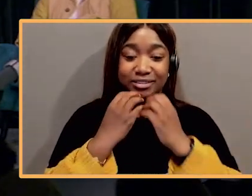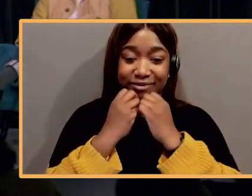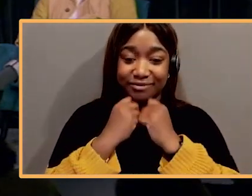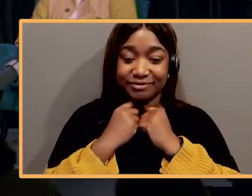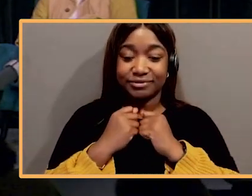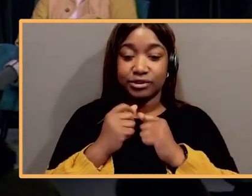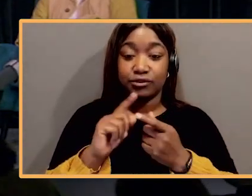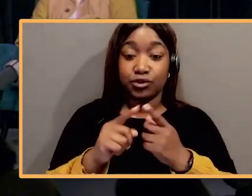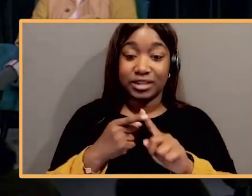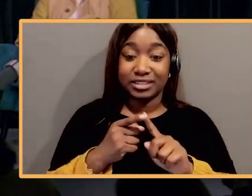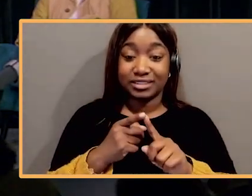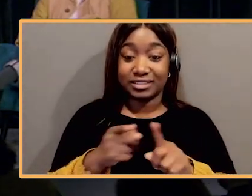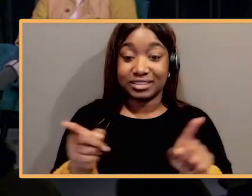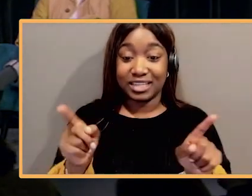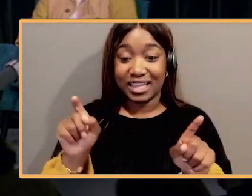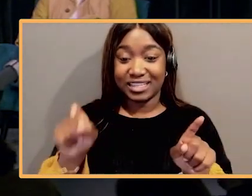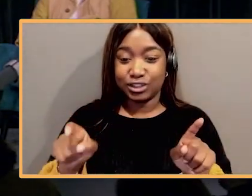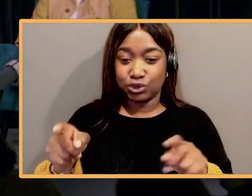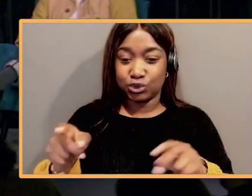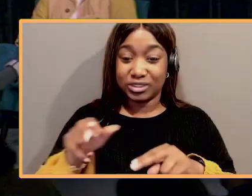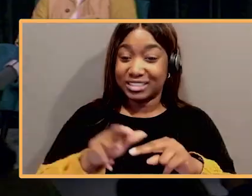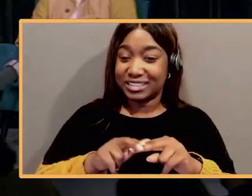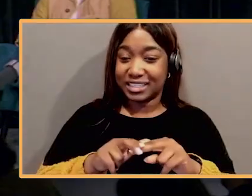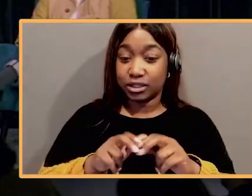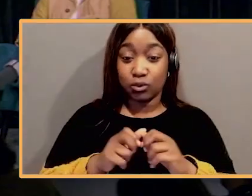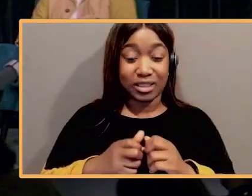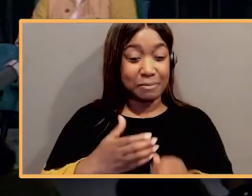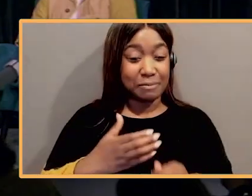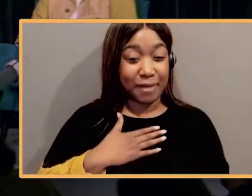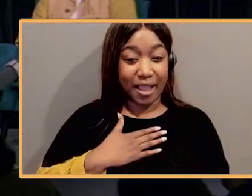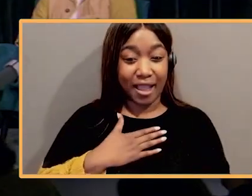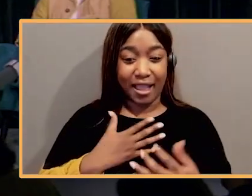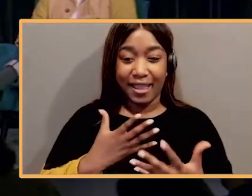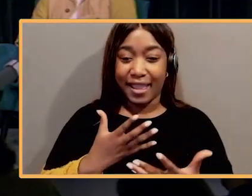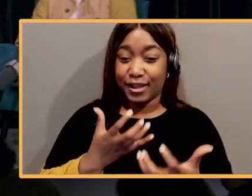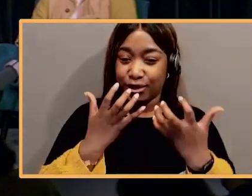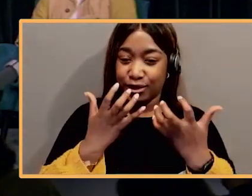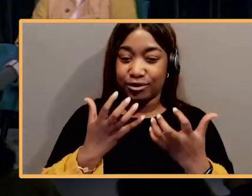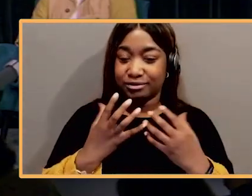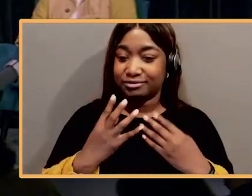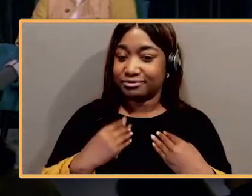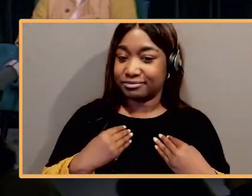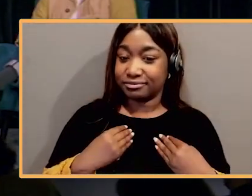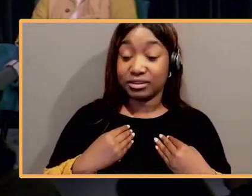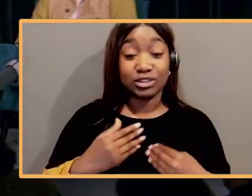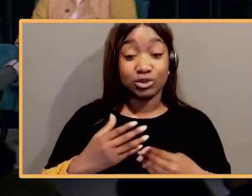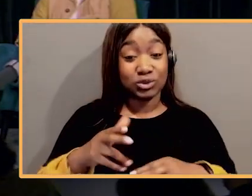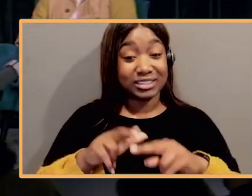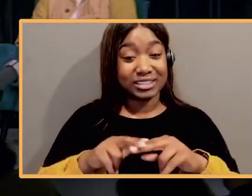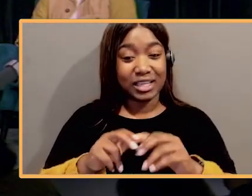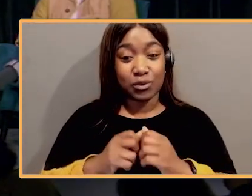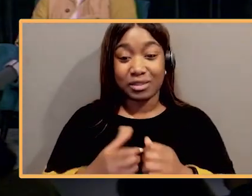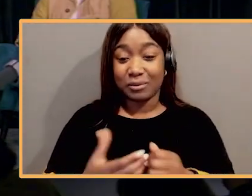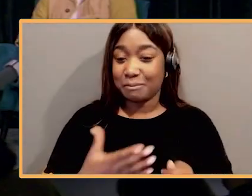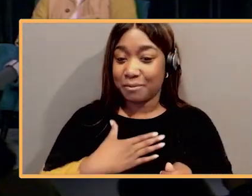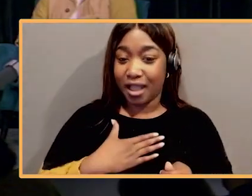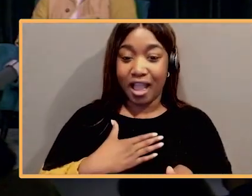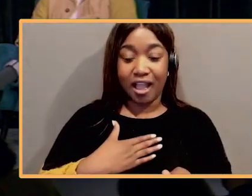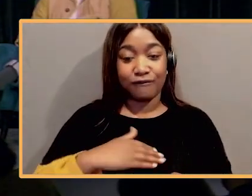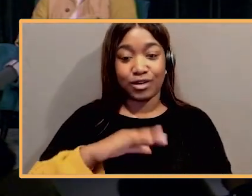I need you to be able to sit with my anger. I need you to be able to sit with my frustration.